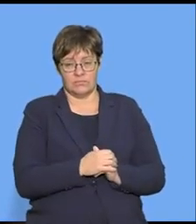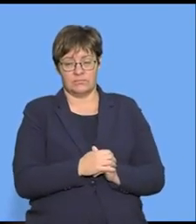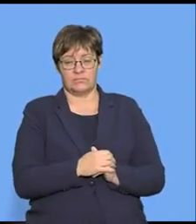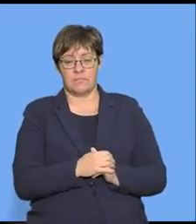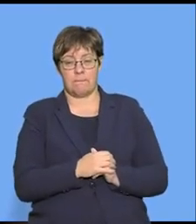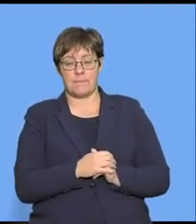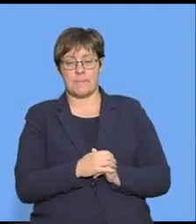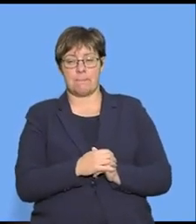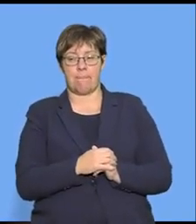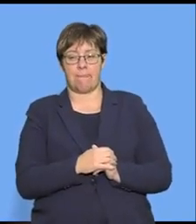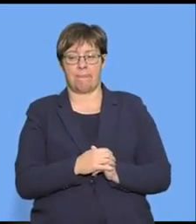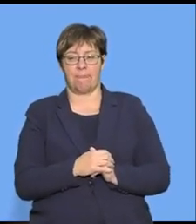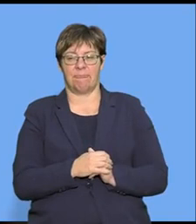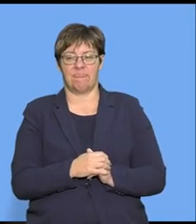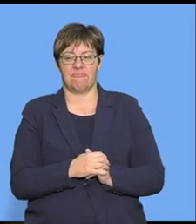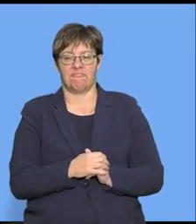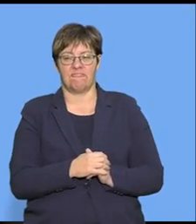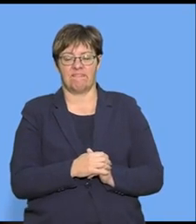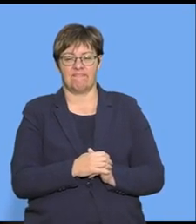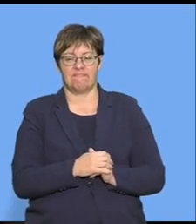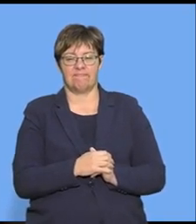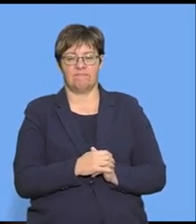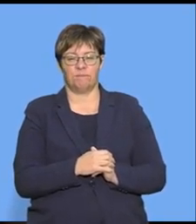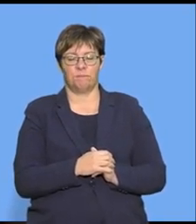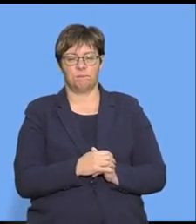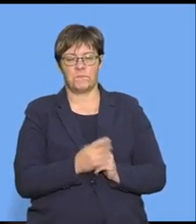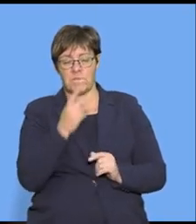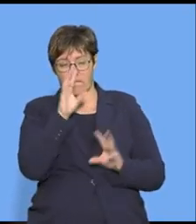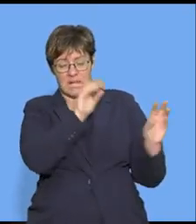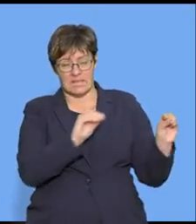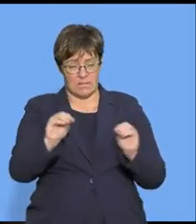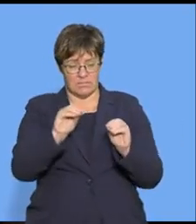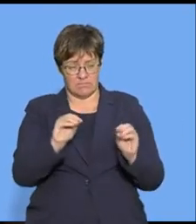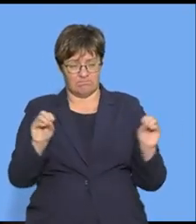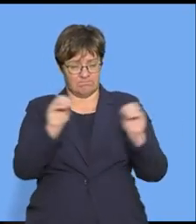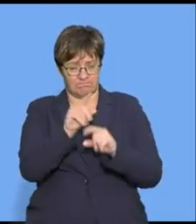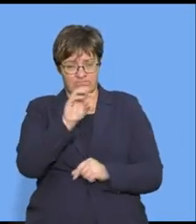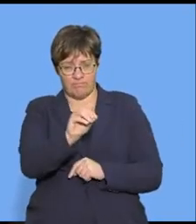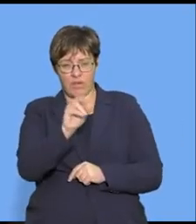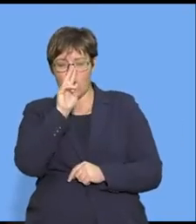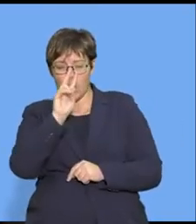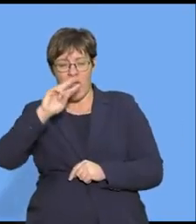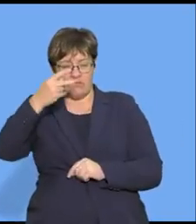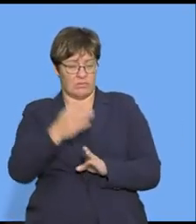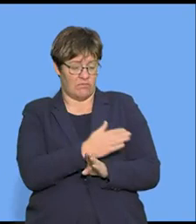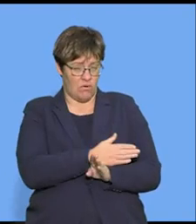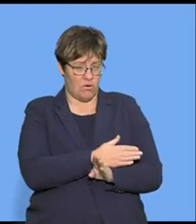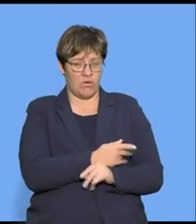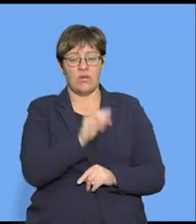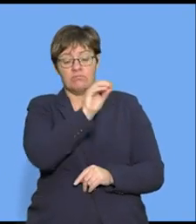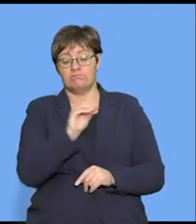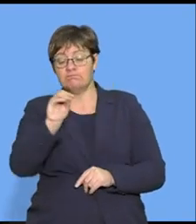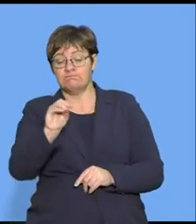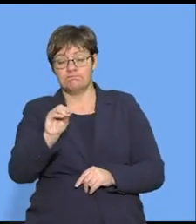the point, right? So to substitute the point, or before we look at the inverse, substituting this point, it will